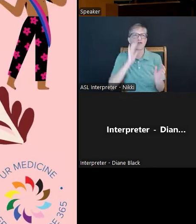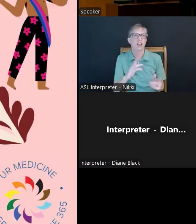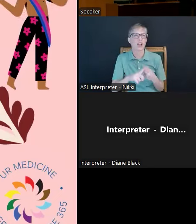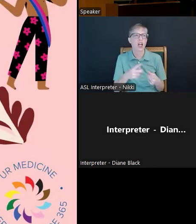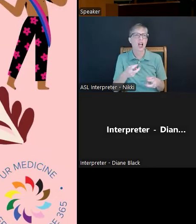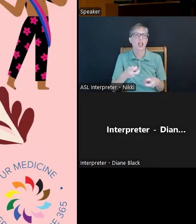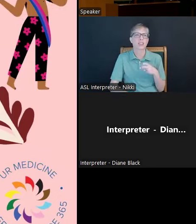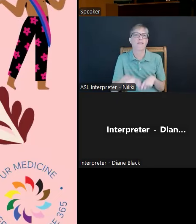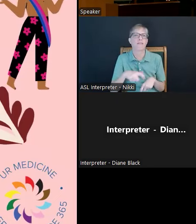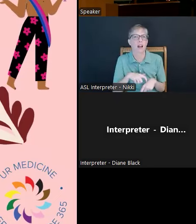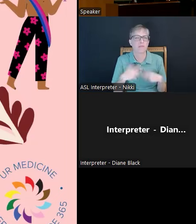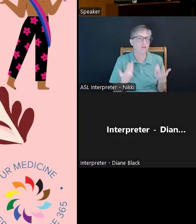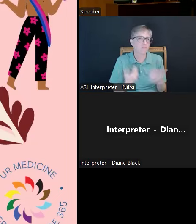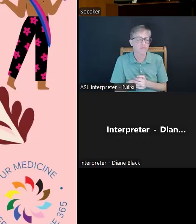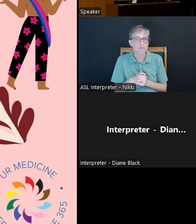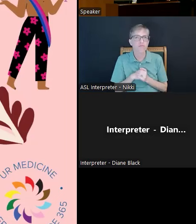times. So,